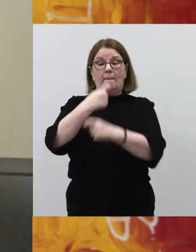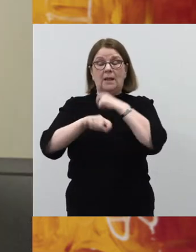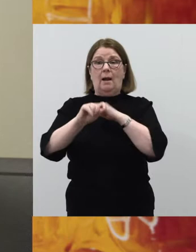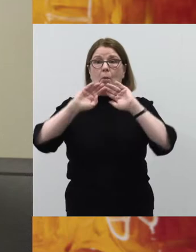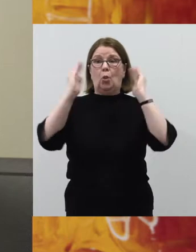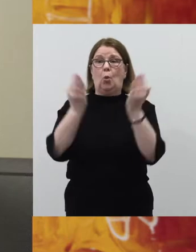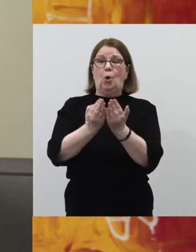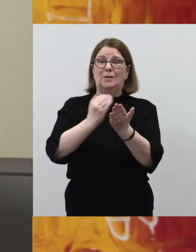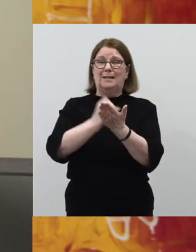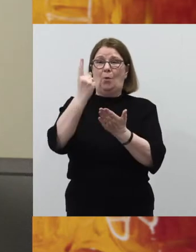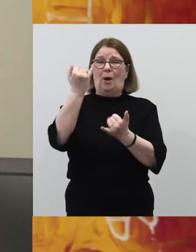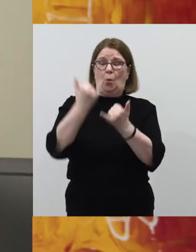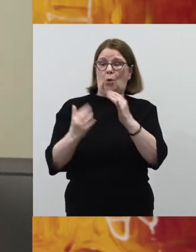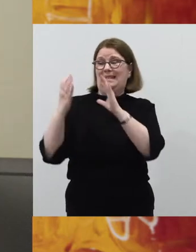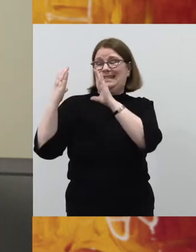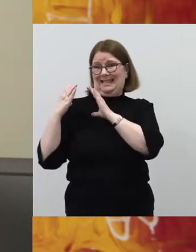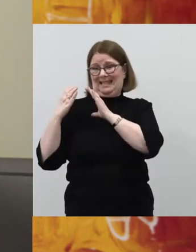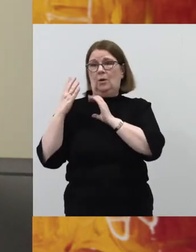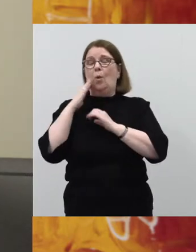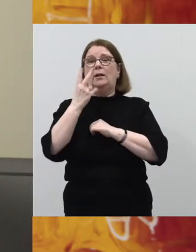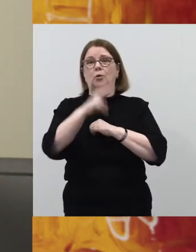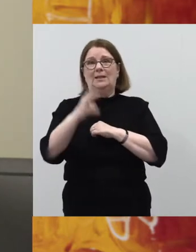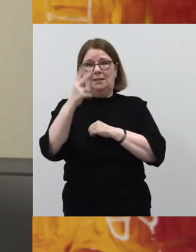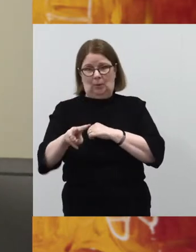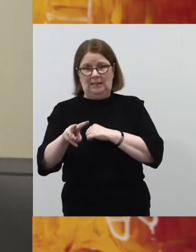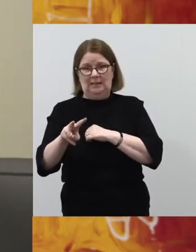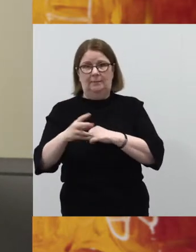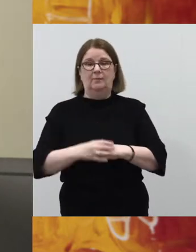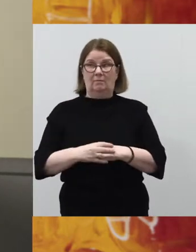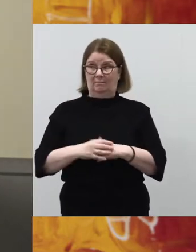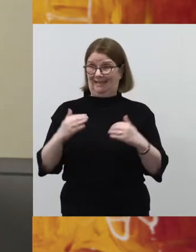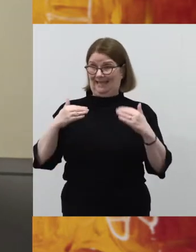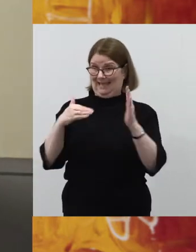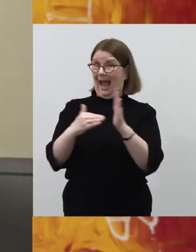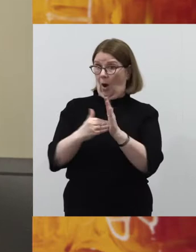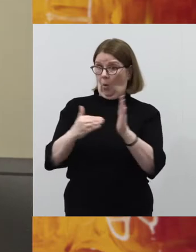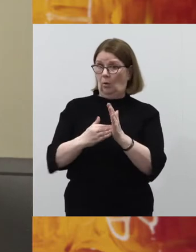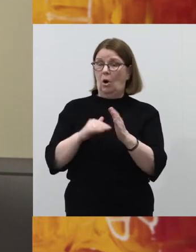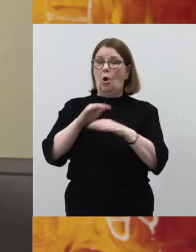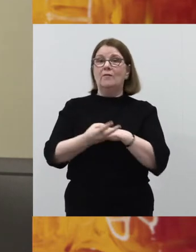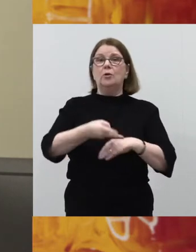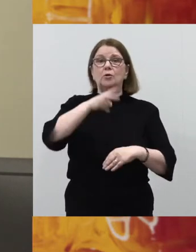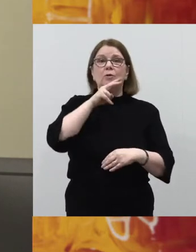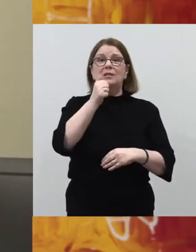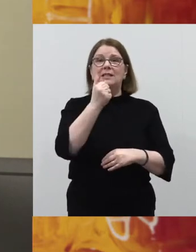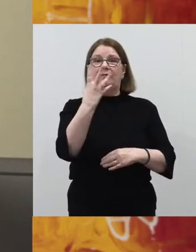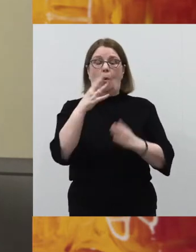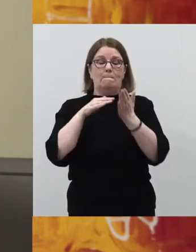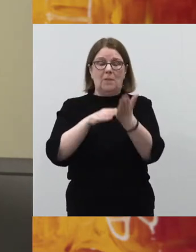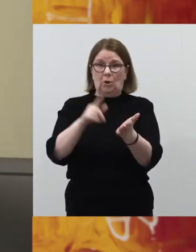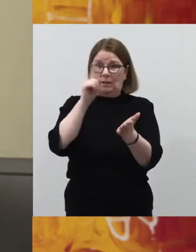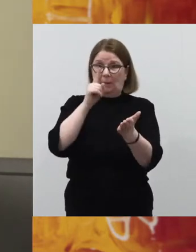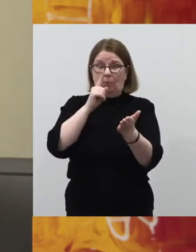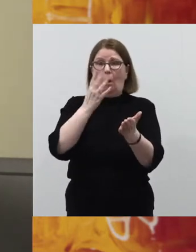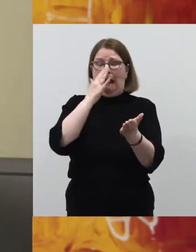at both an individual and a societal level. While practicing the arts is clearly no panacea, as I said, or mental